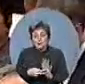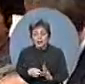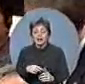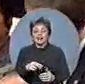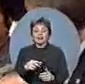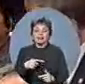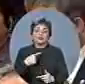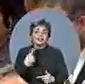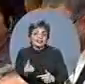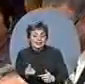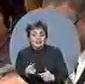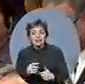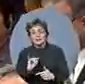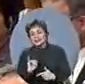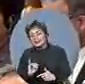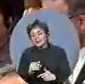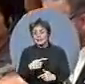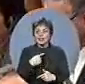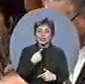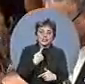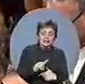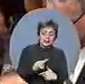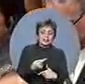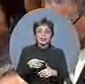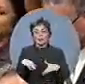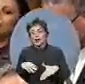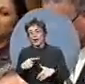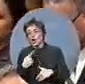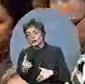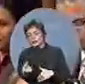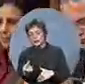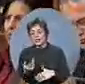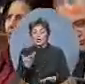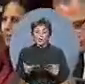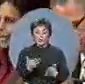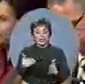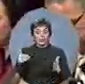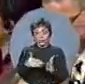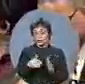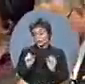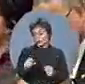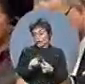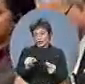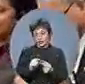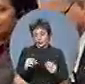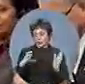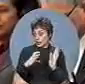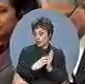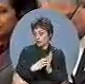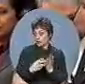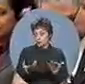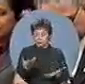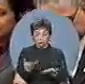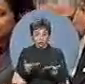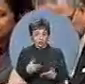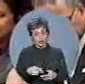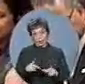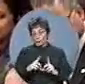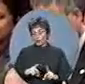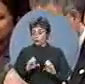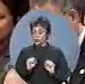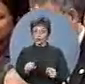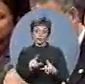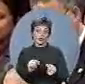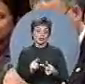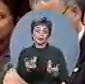opposition could explain the article themselves. They had an opportunity to do that on the public record. They still have that opportunity to explain it, and I don't want to